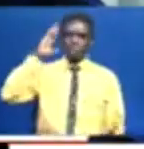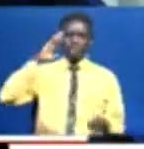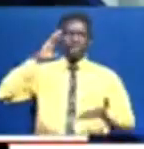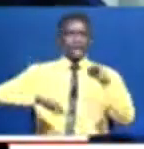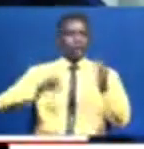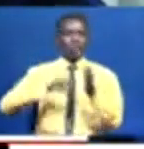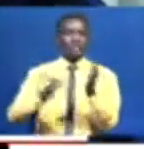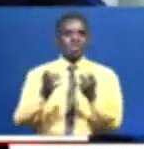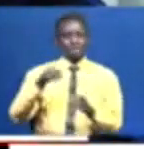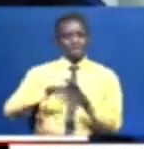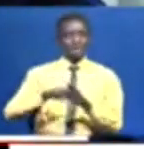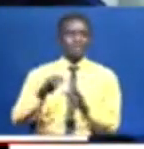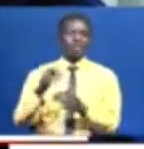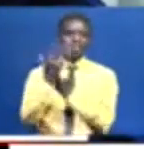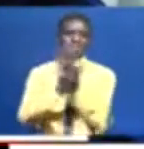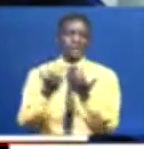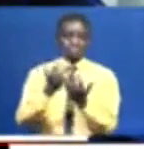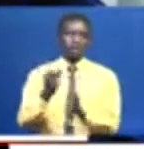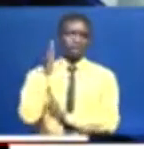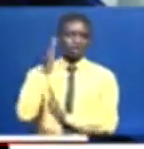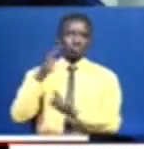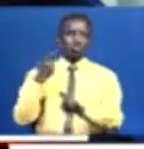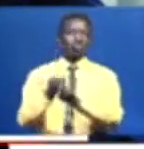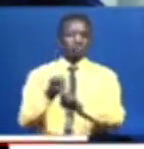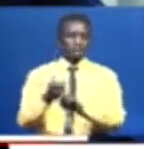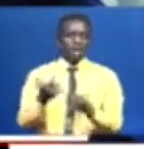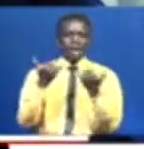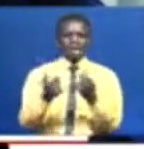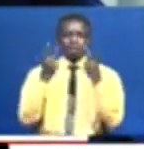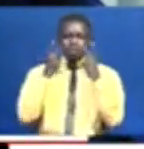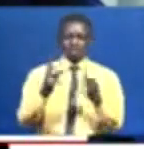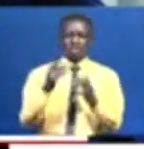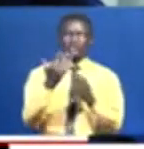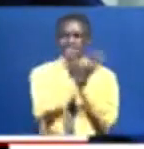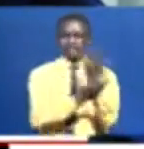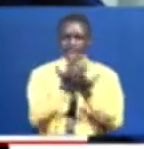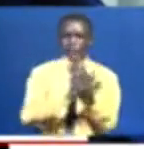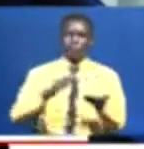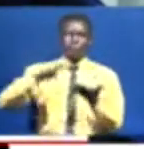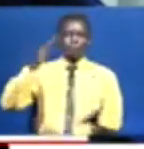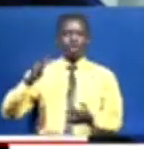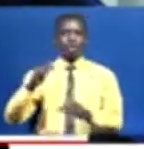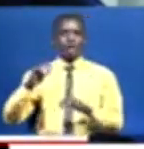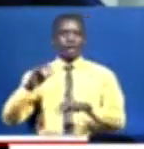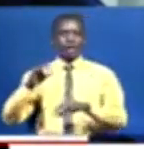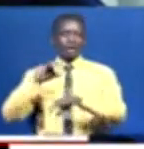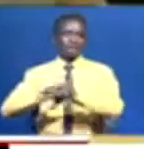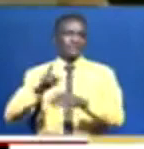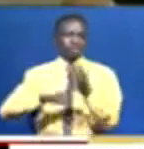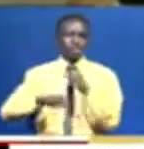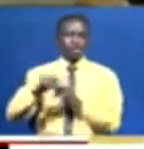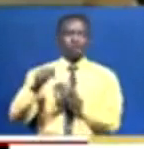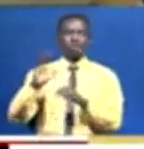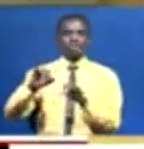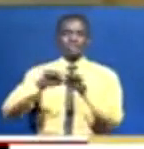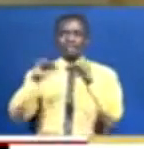tools. The challenge now is around maturing the security posture of our organizations. So you find that organizations